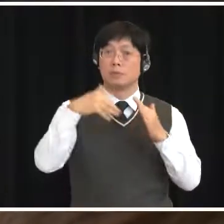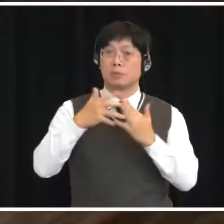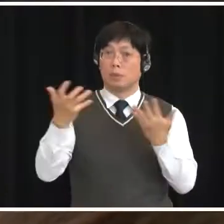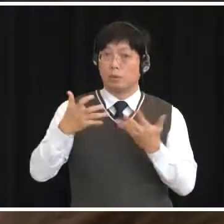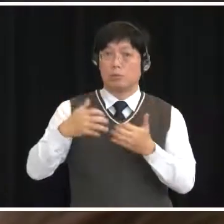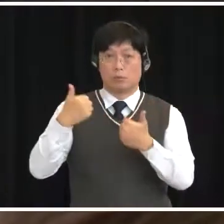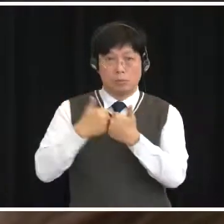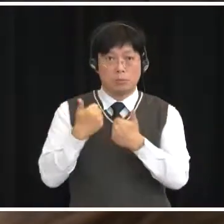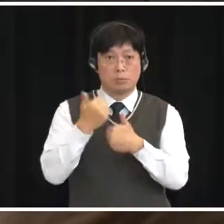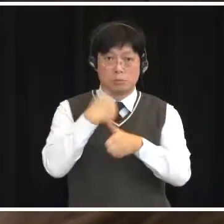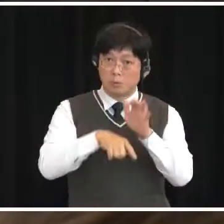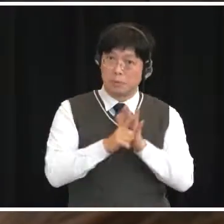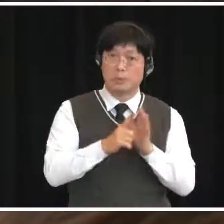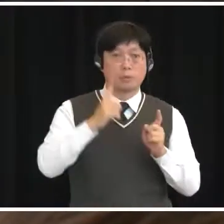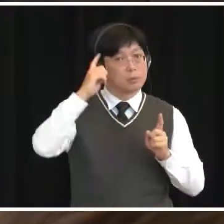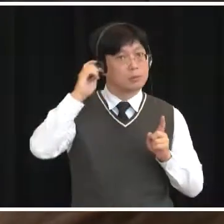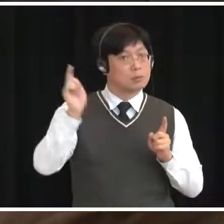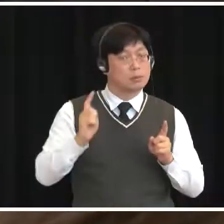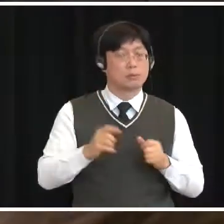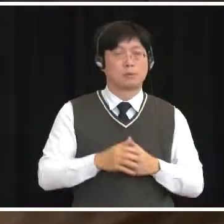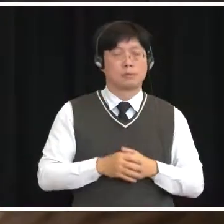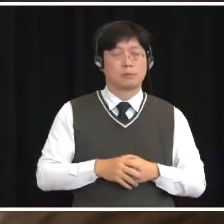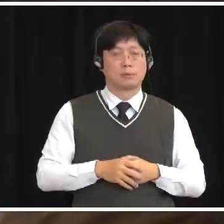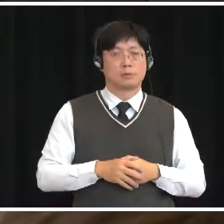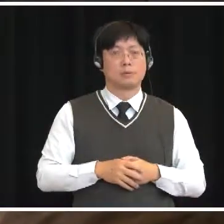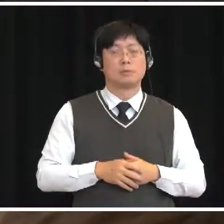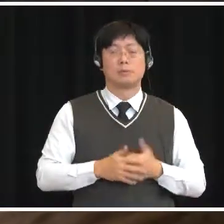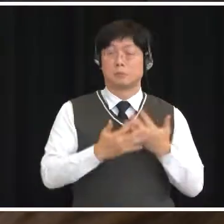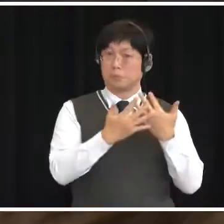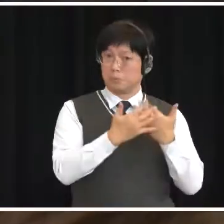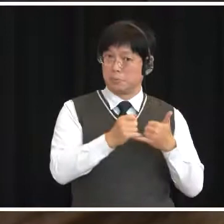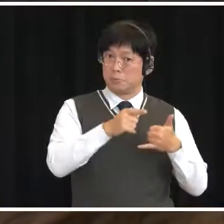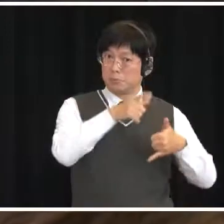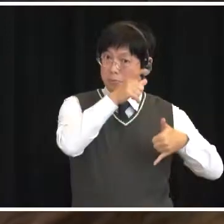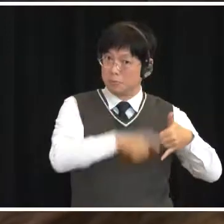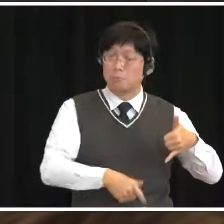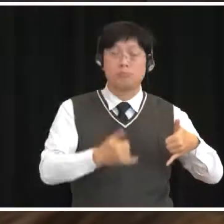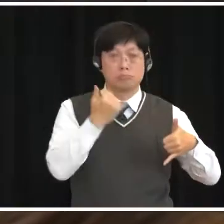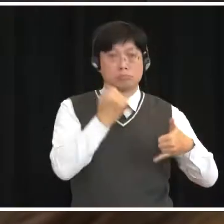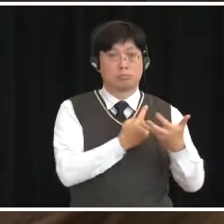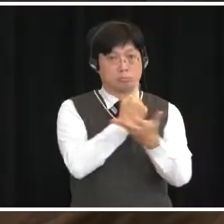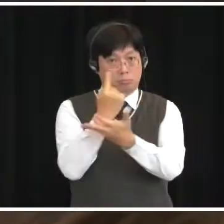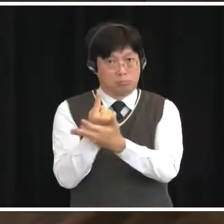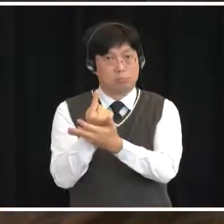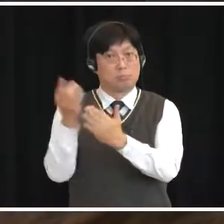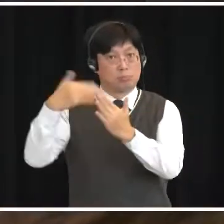stipulates that children are representatives in school affairs meetings.